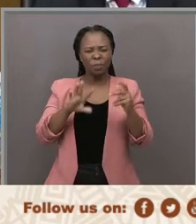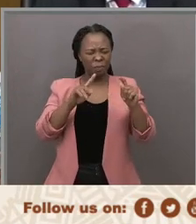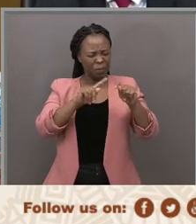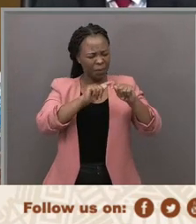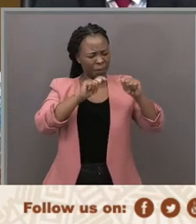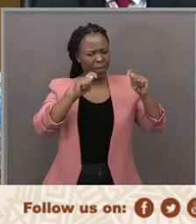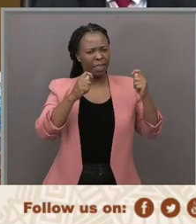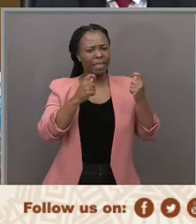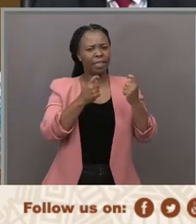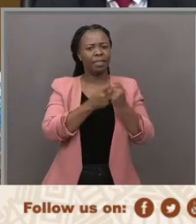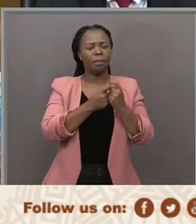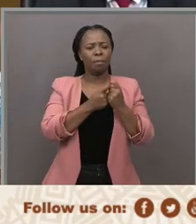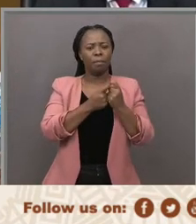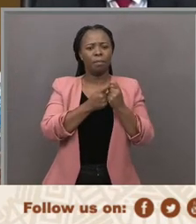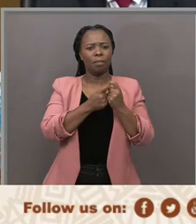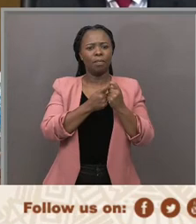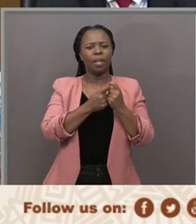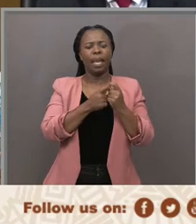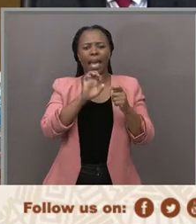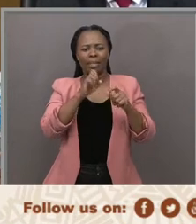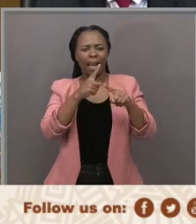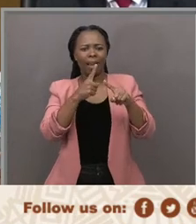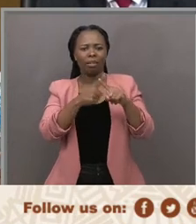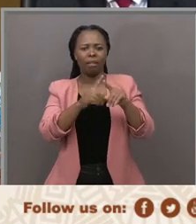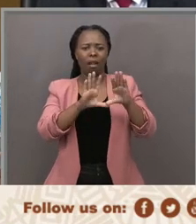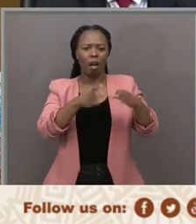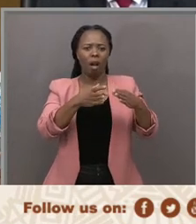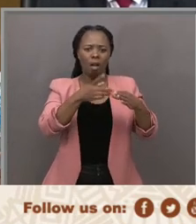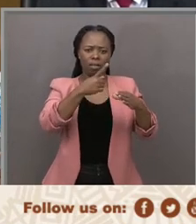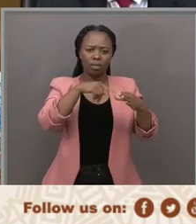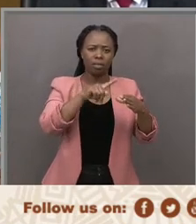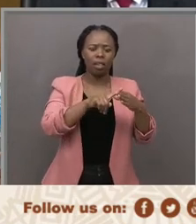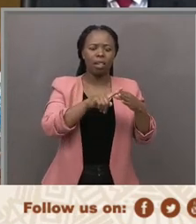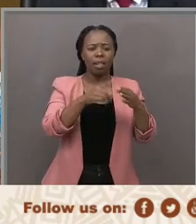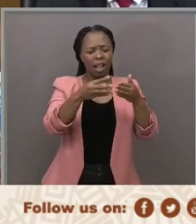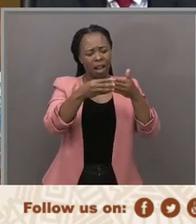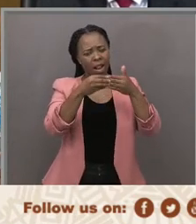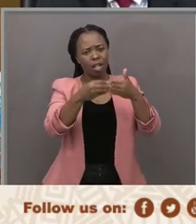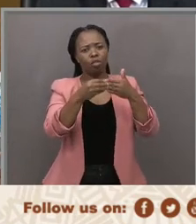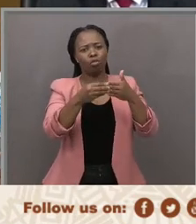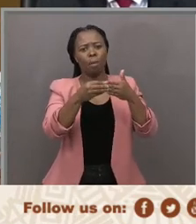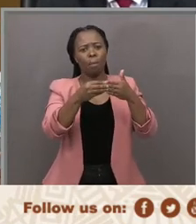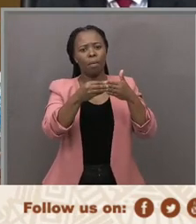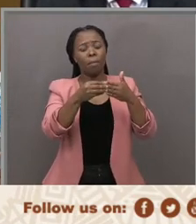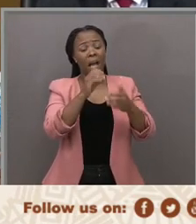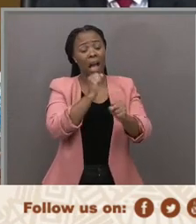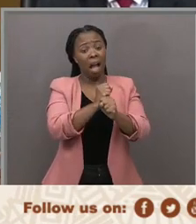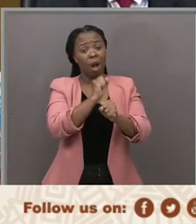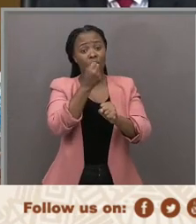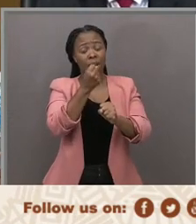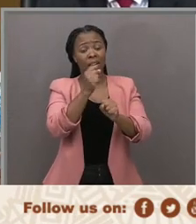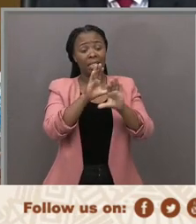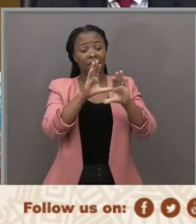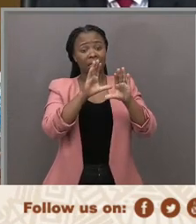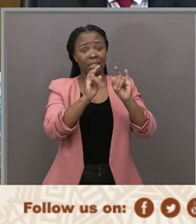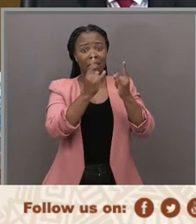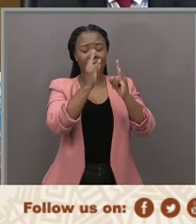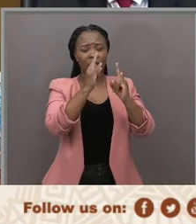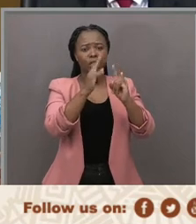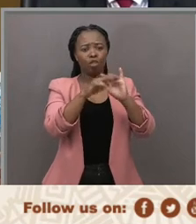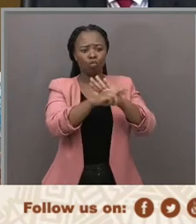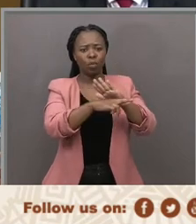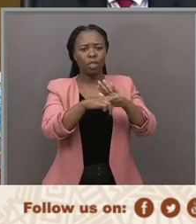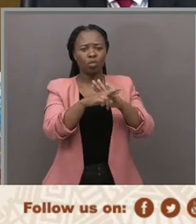our Provincial Executive Council and the whole leadership of our Gauteng City region, which include our